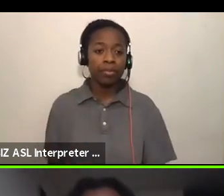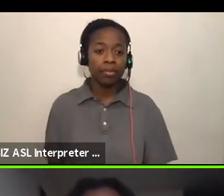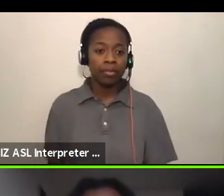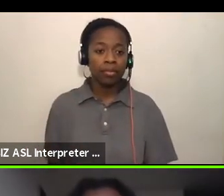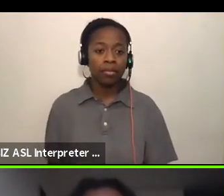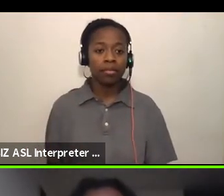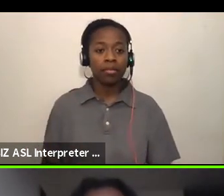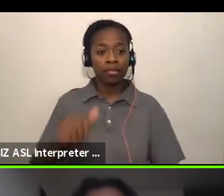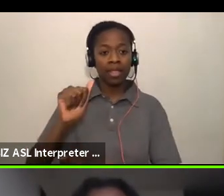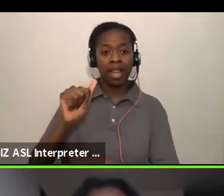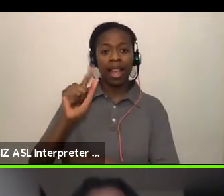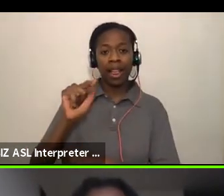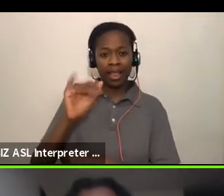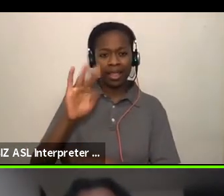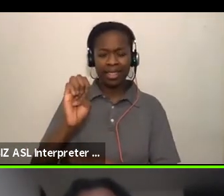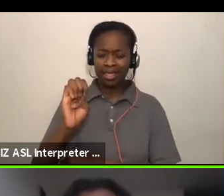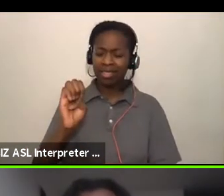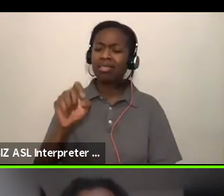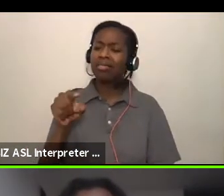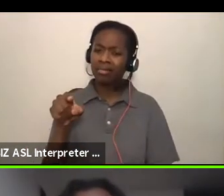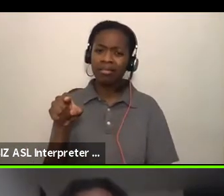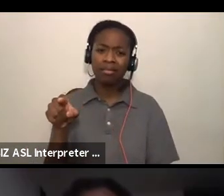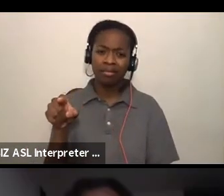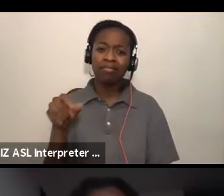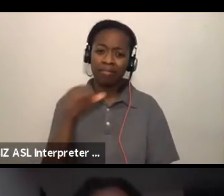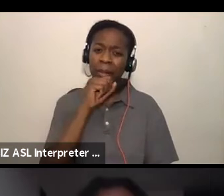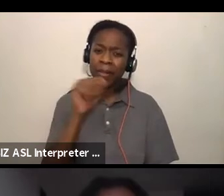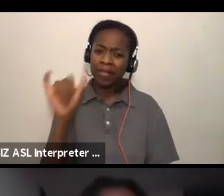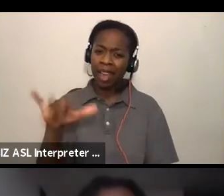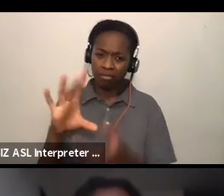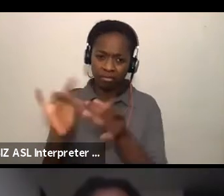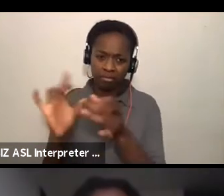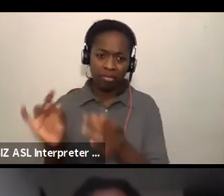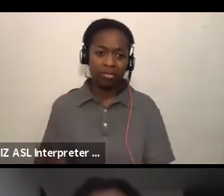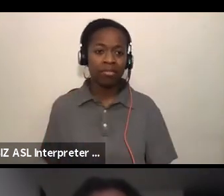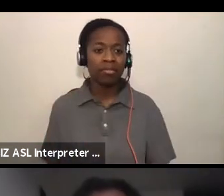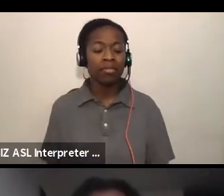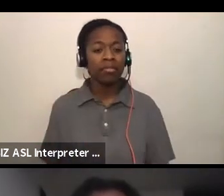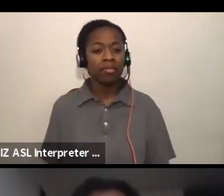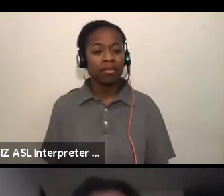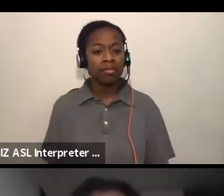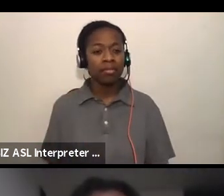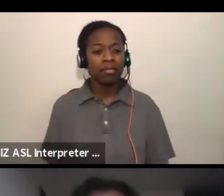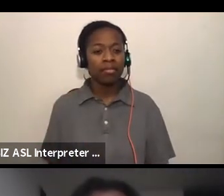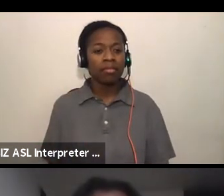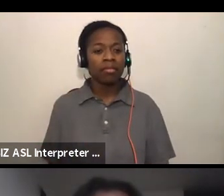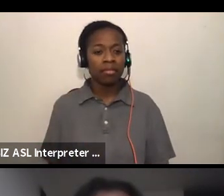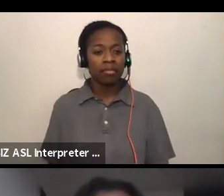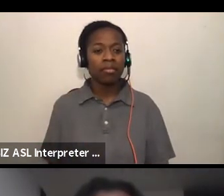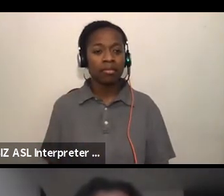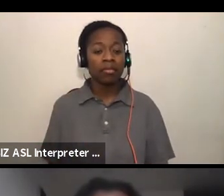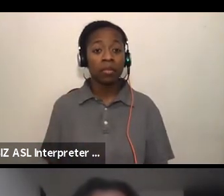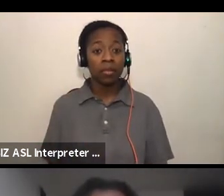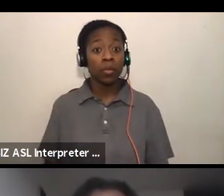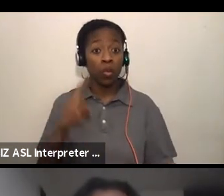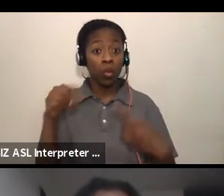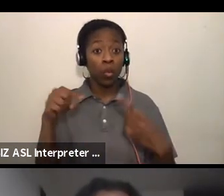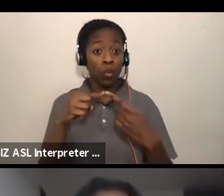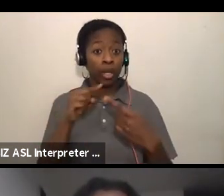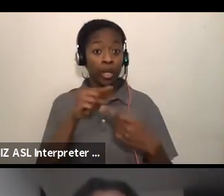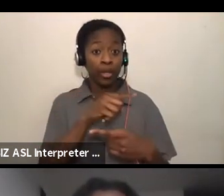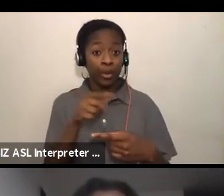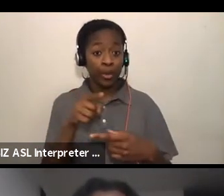I love that, Malick, you know, because it's one of those things where, you know, you learn ensemble when you're on stage, but